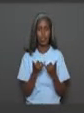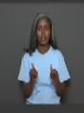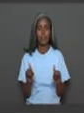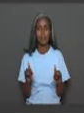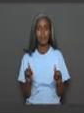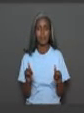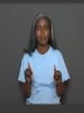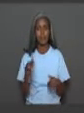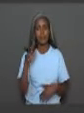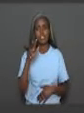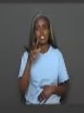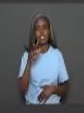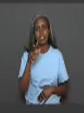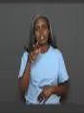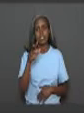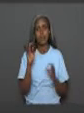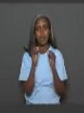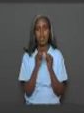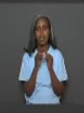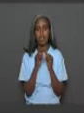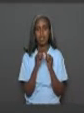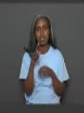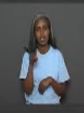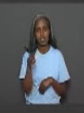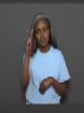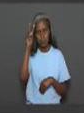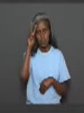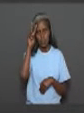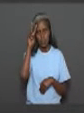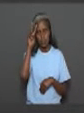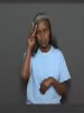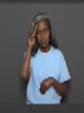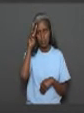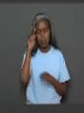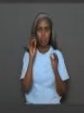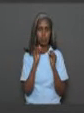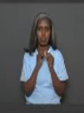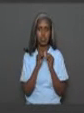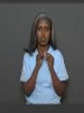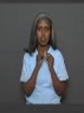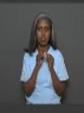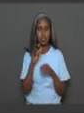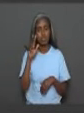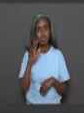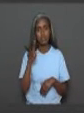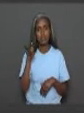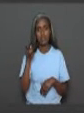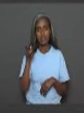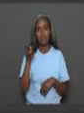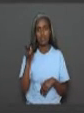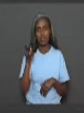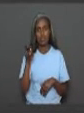over 3 plus x squared plus